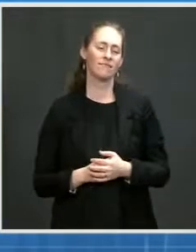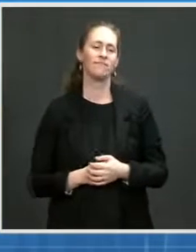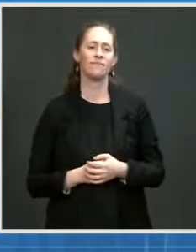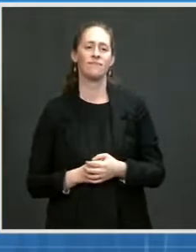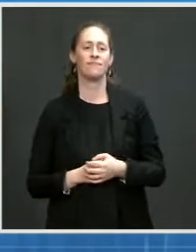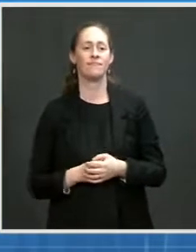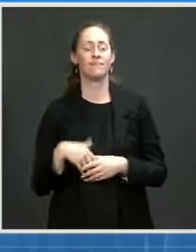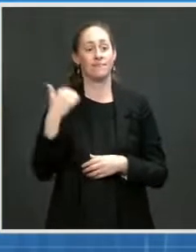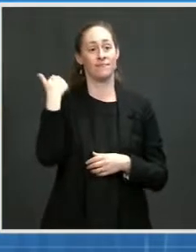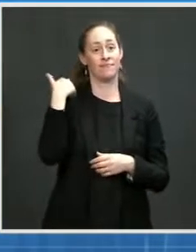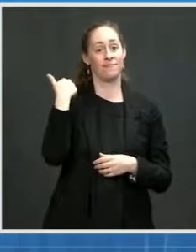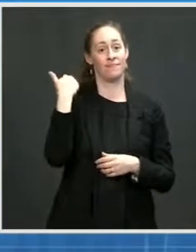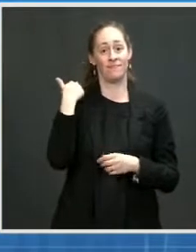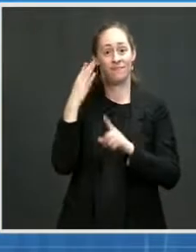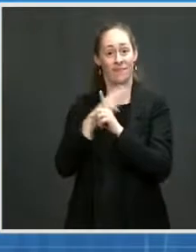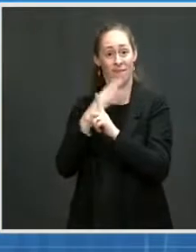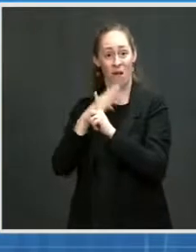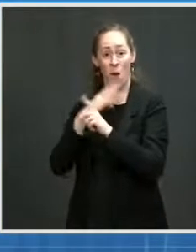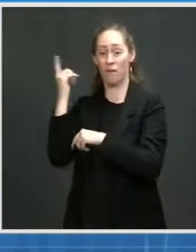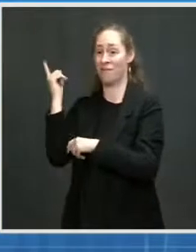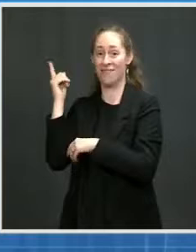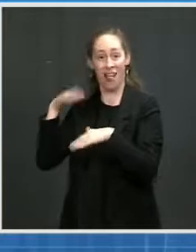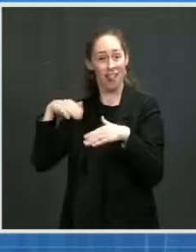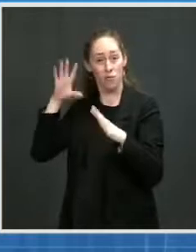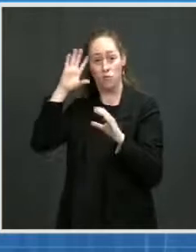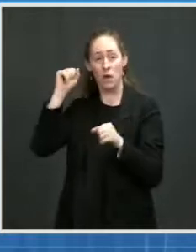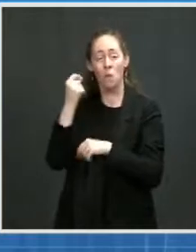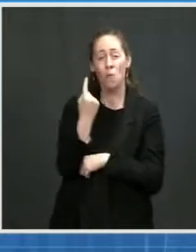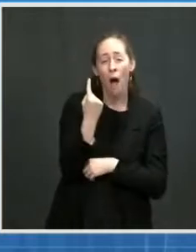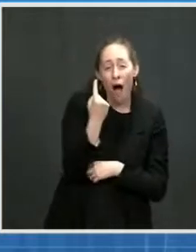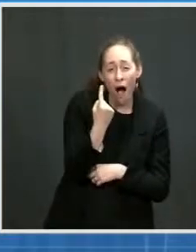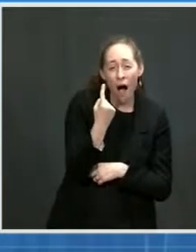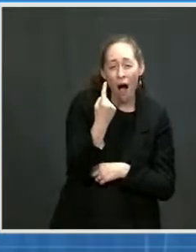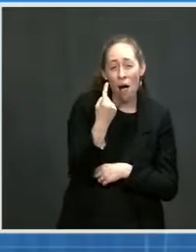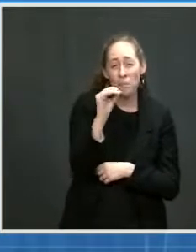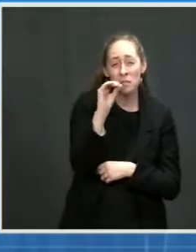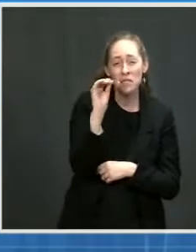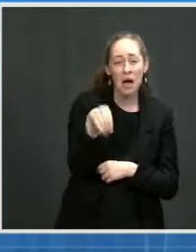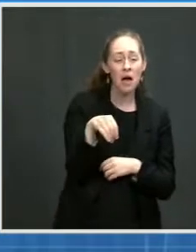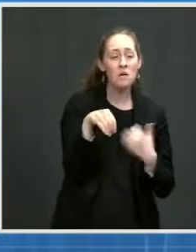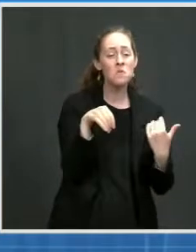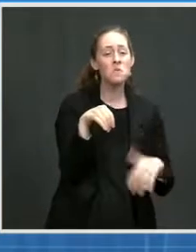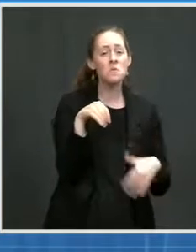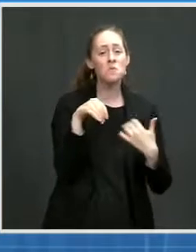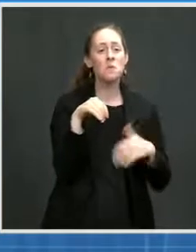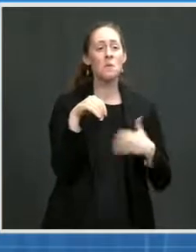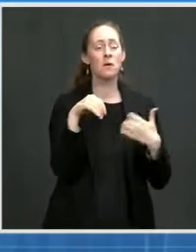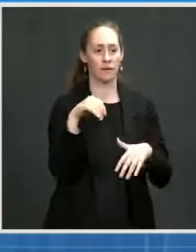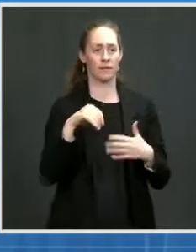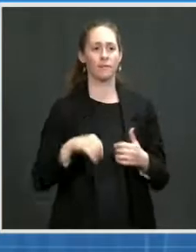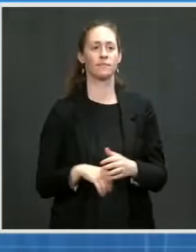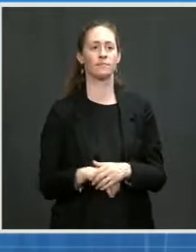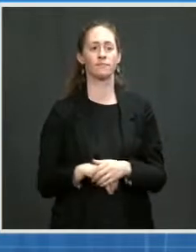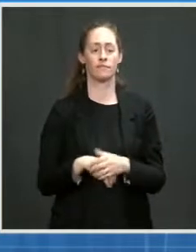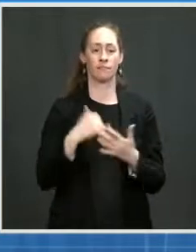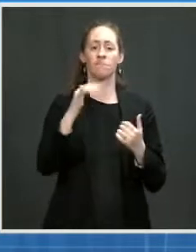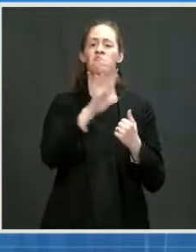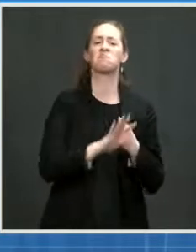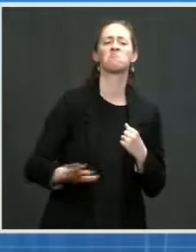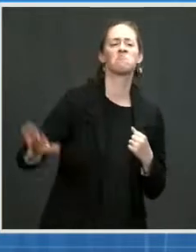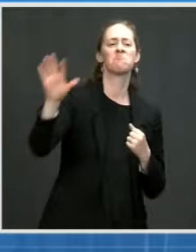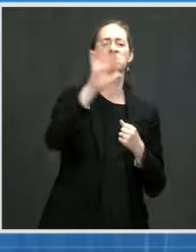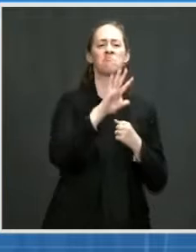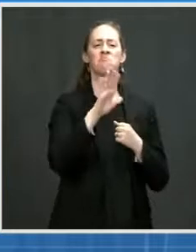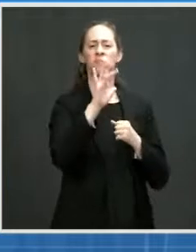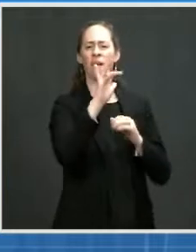1% when we entered office January 20th. Across the country, 25 states and the District of Columbia